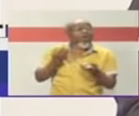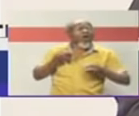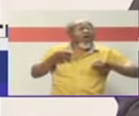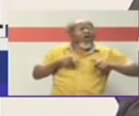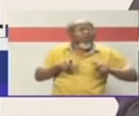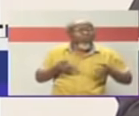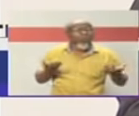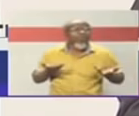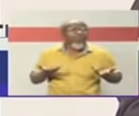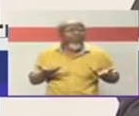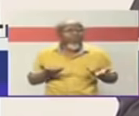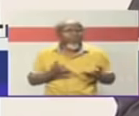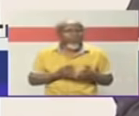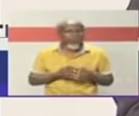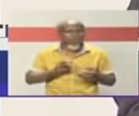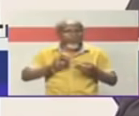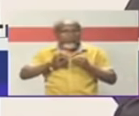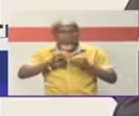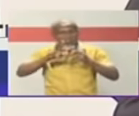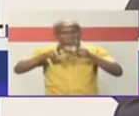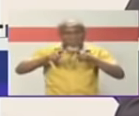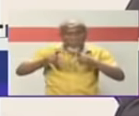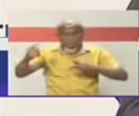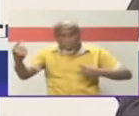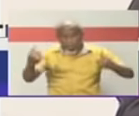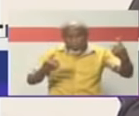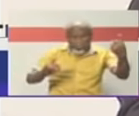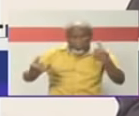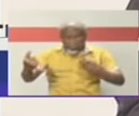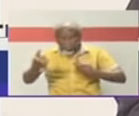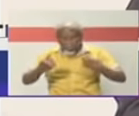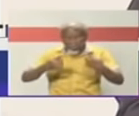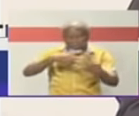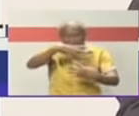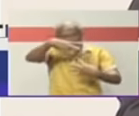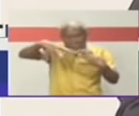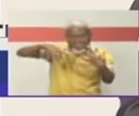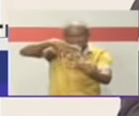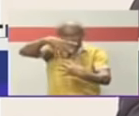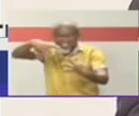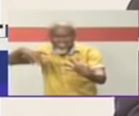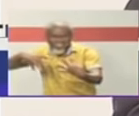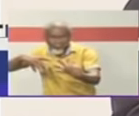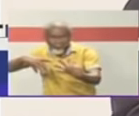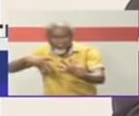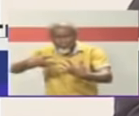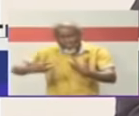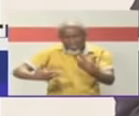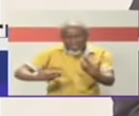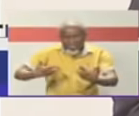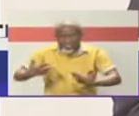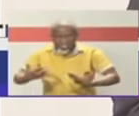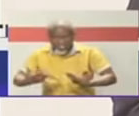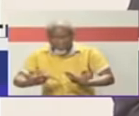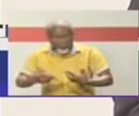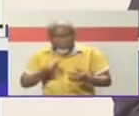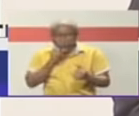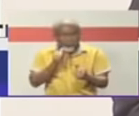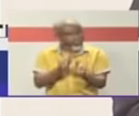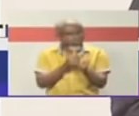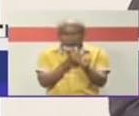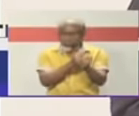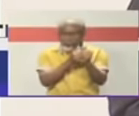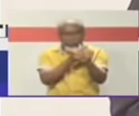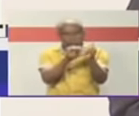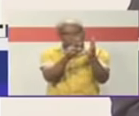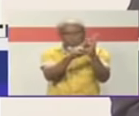is a number of people got together, people interacted, public health measures would have been breached, and a number